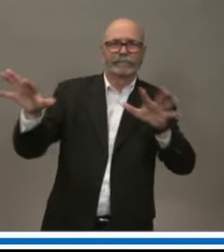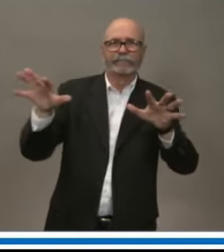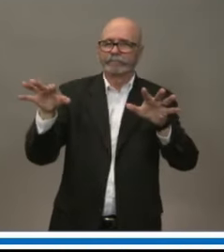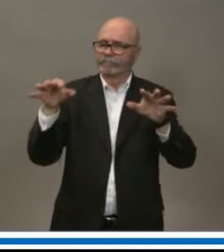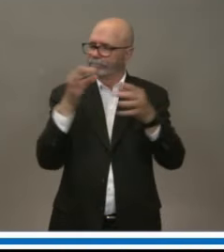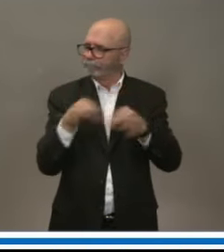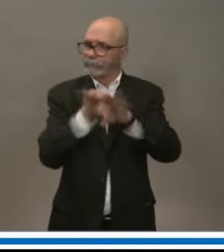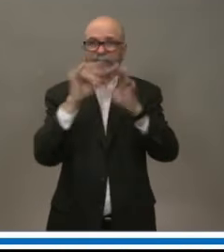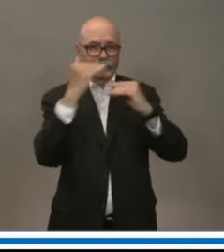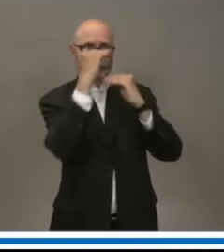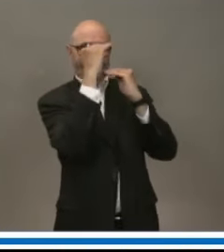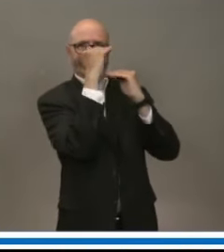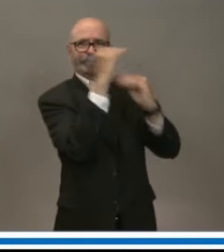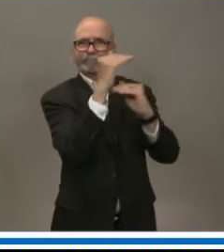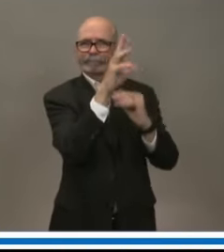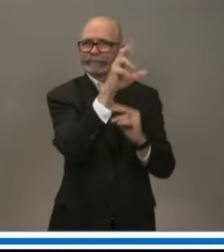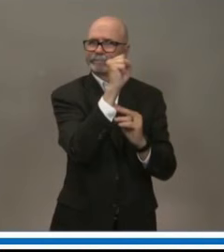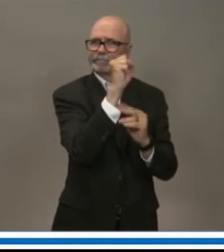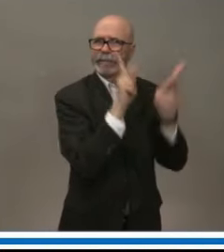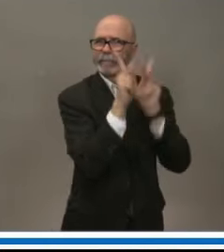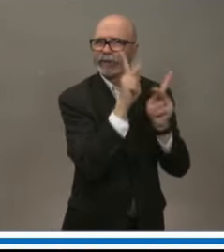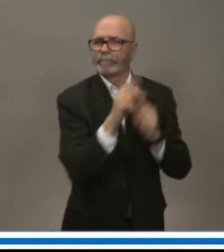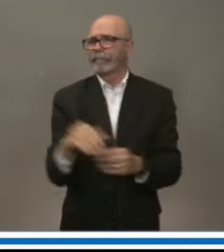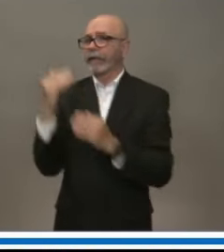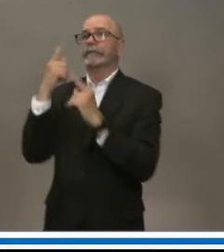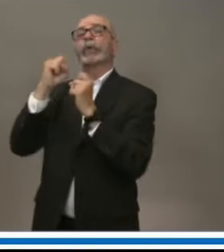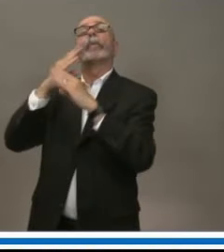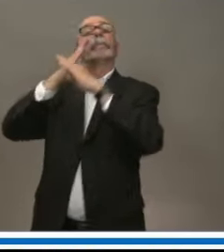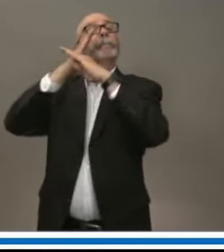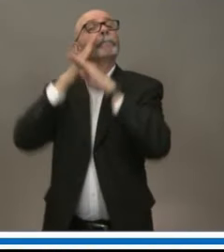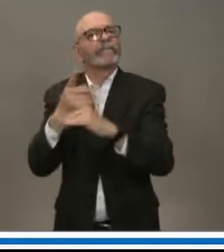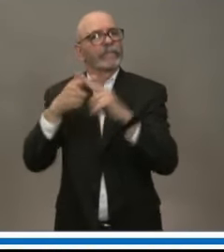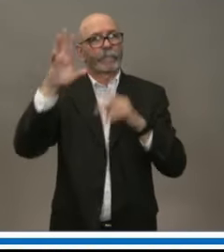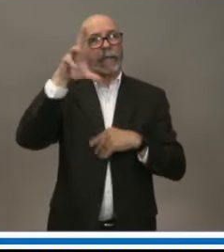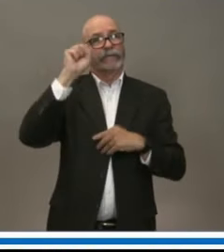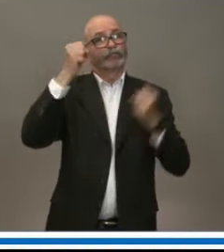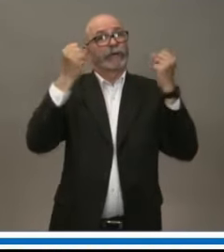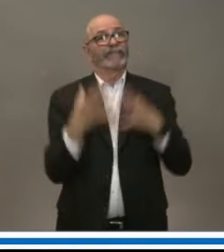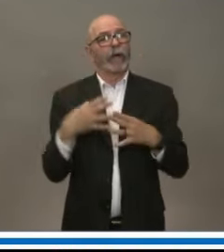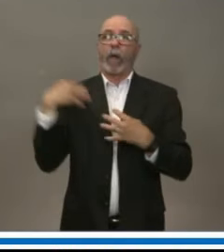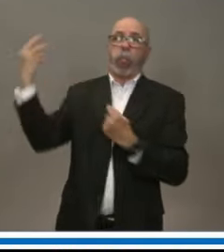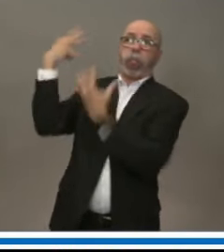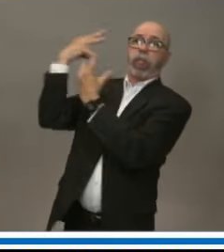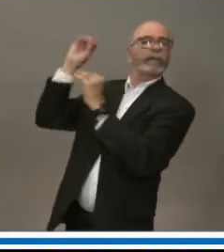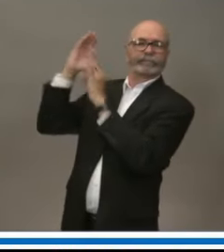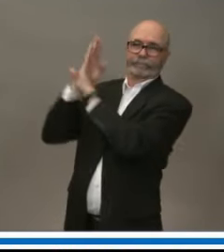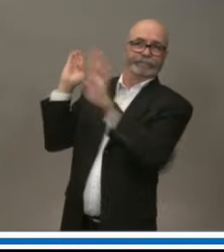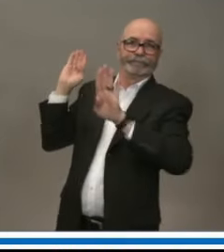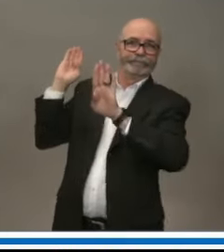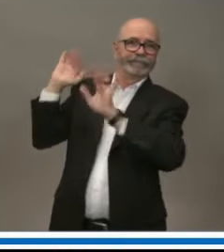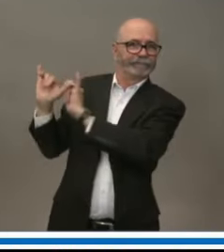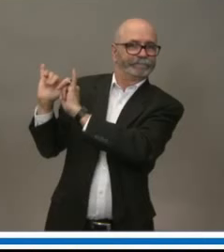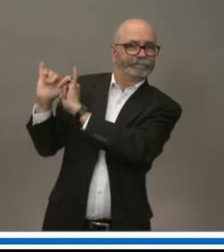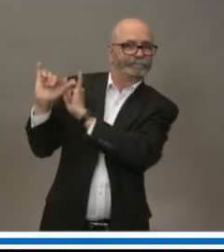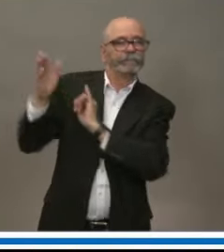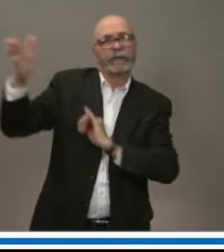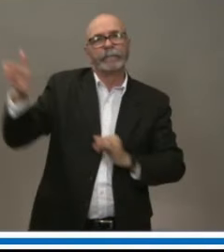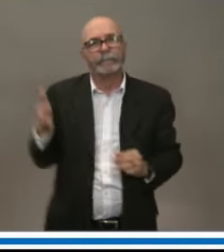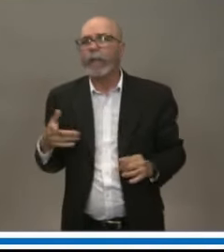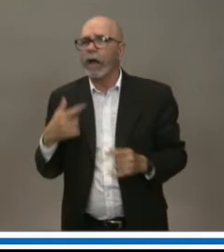drivers are protected. So that's the first step. Is that whoever the employer is in many sectors are doing really good things to keep